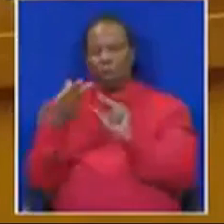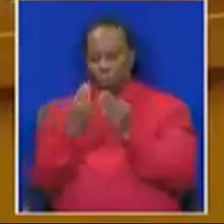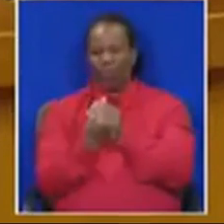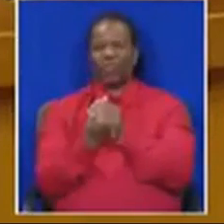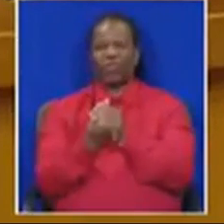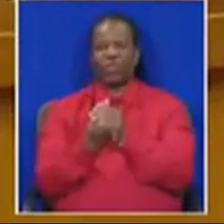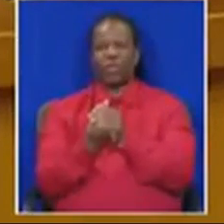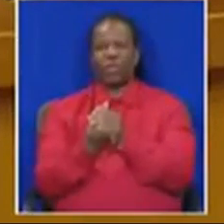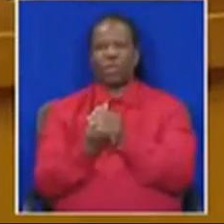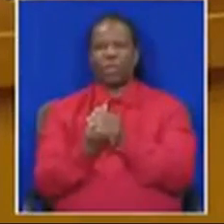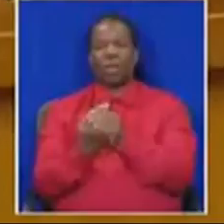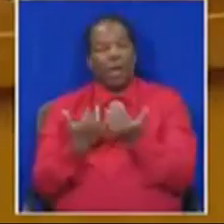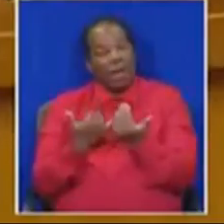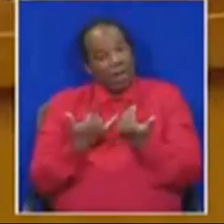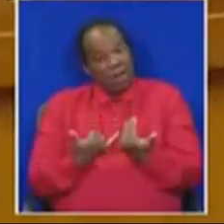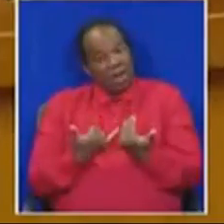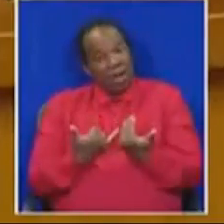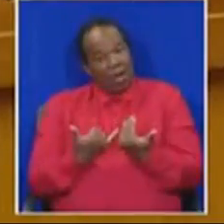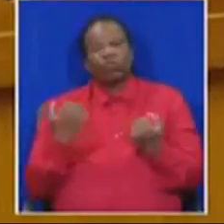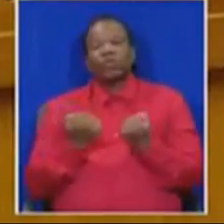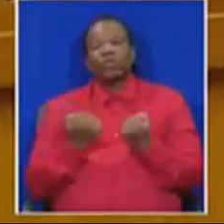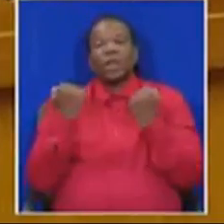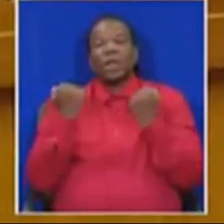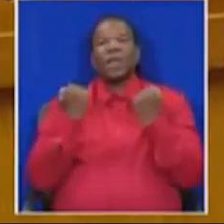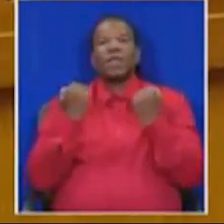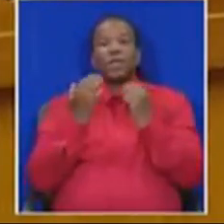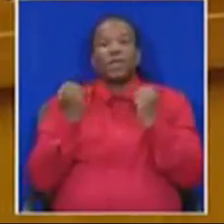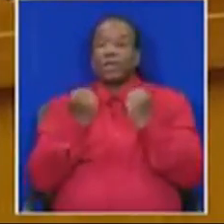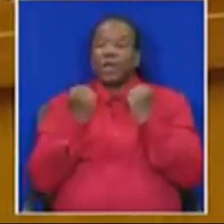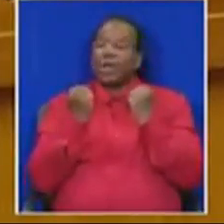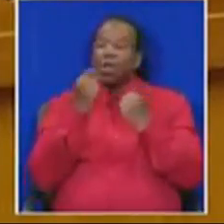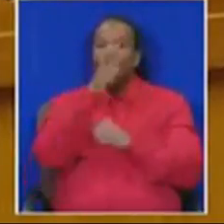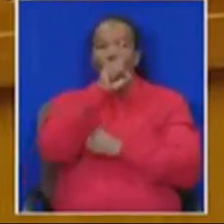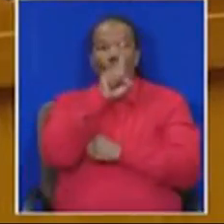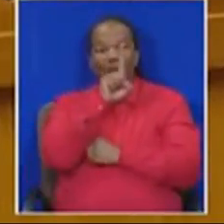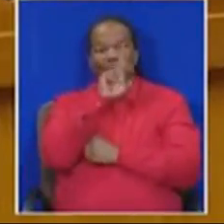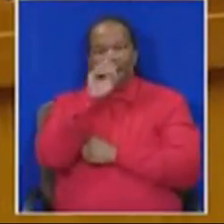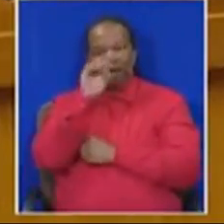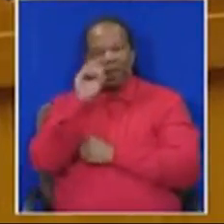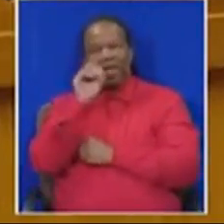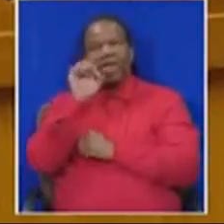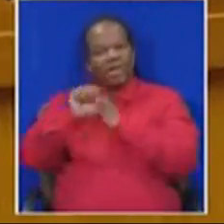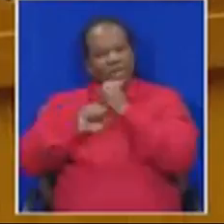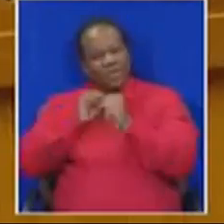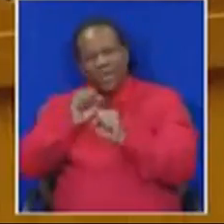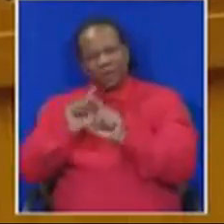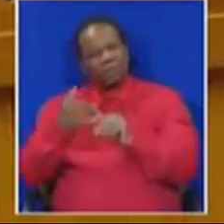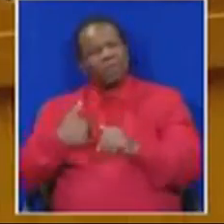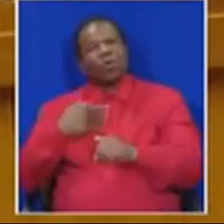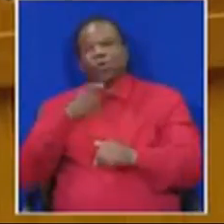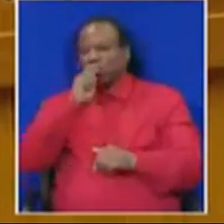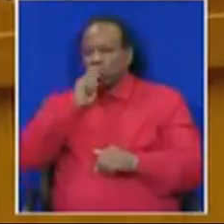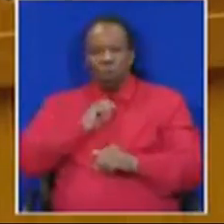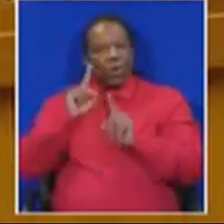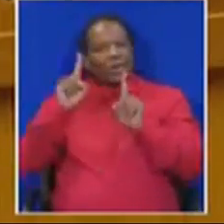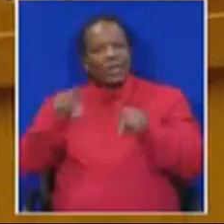As we mark her centenary, we reaffirm that no liberation can be complete and